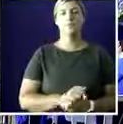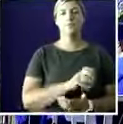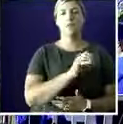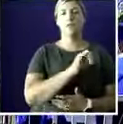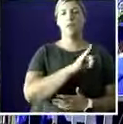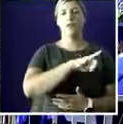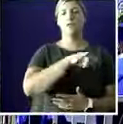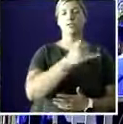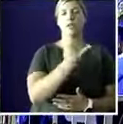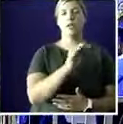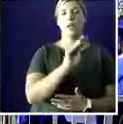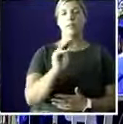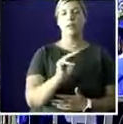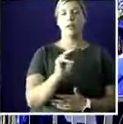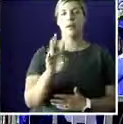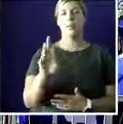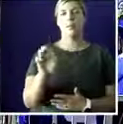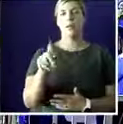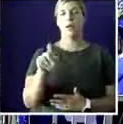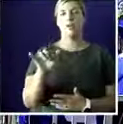Jaden McKenna Bradshaw.